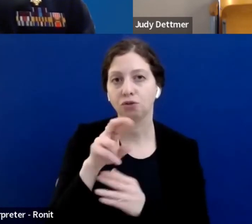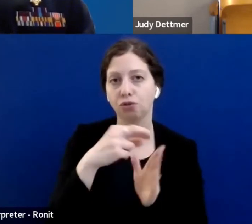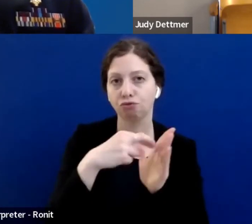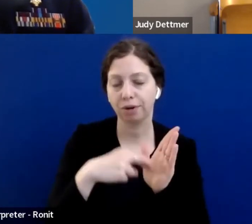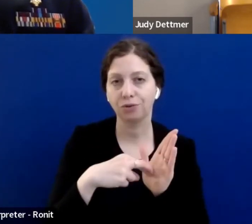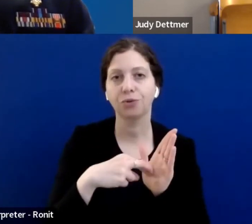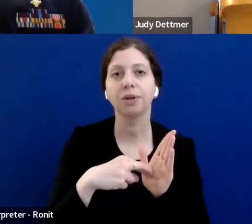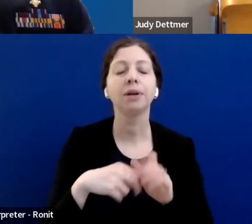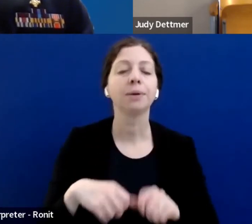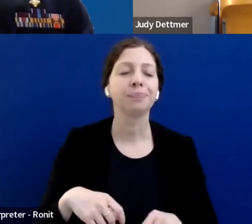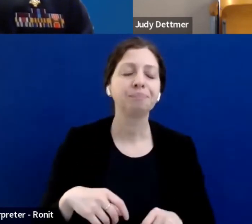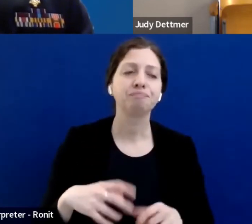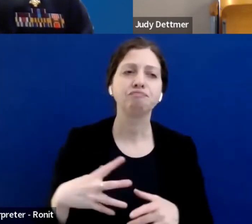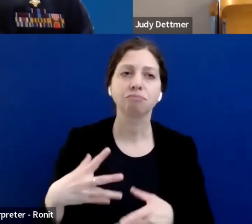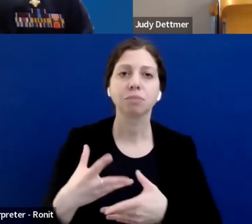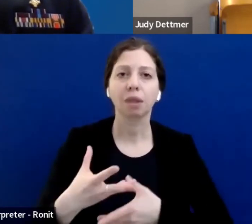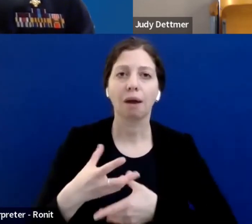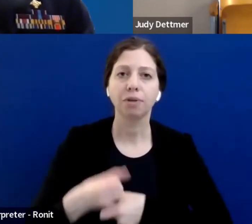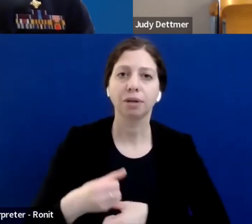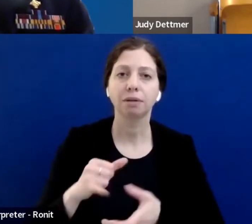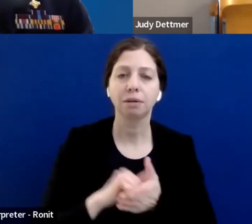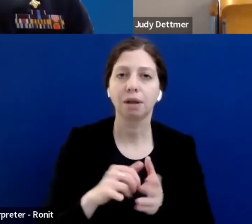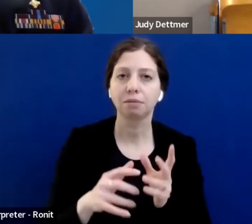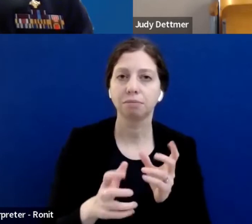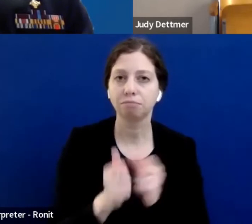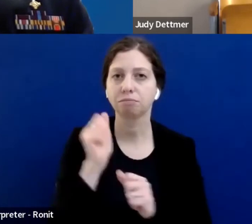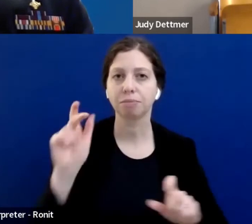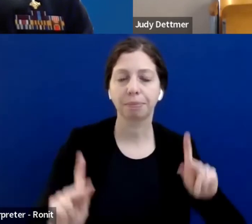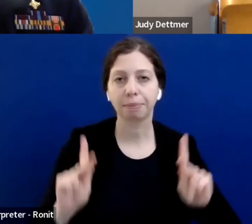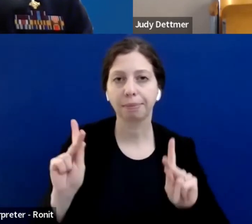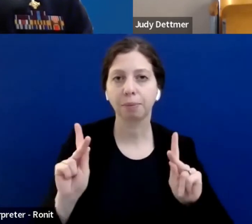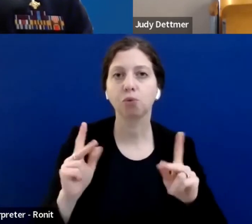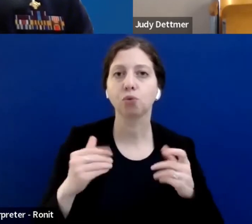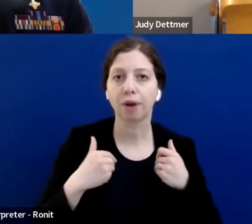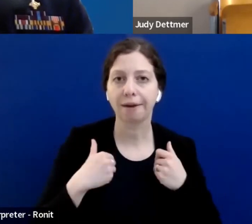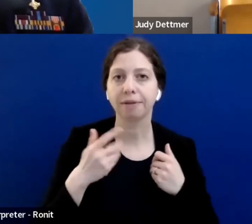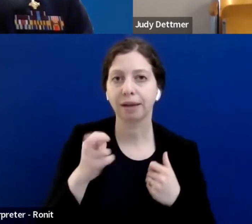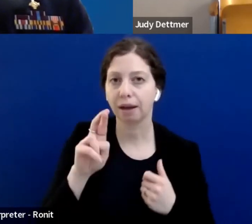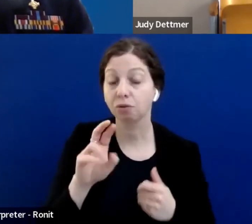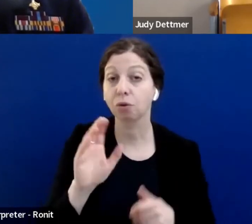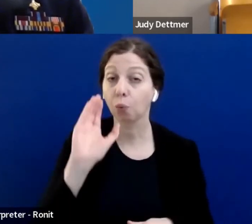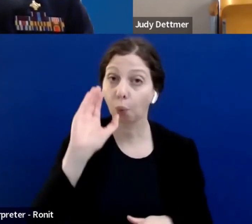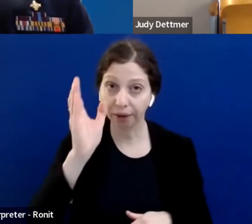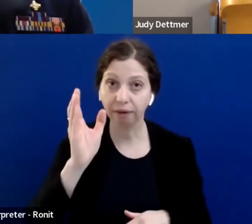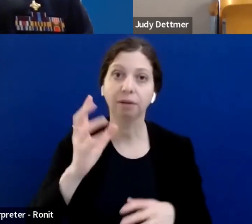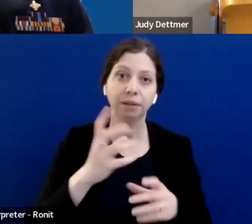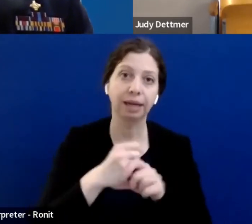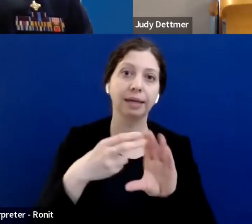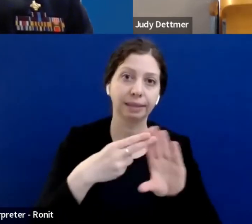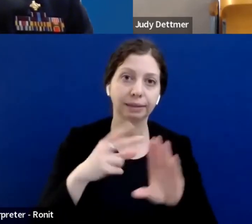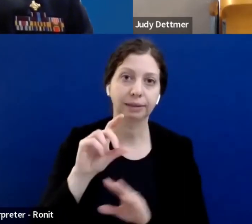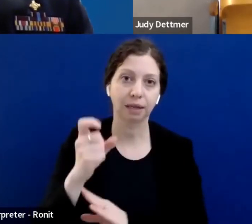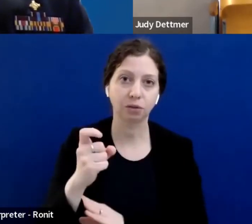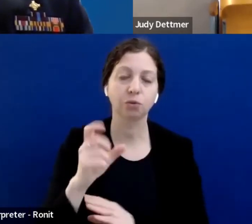which we're pretty confident that the vast majority of people who have cancer will get a cancer diagnosis. They'll see a